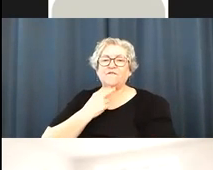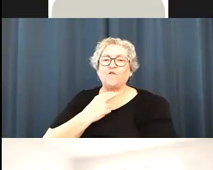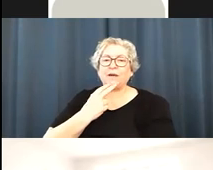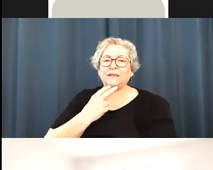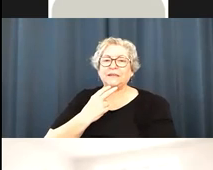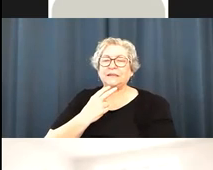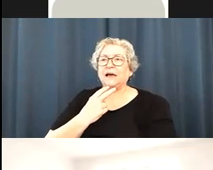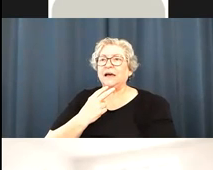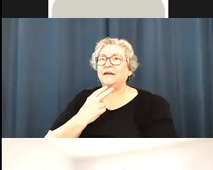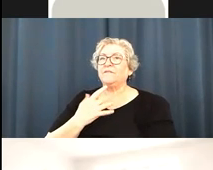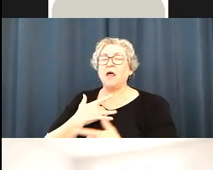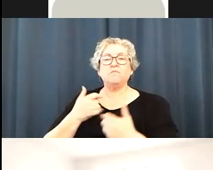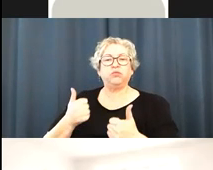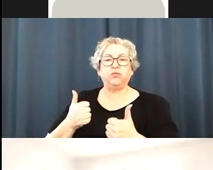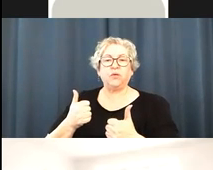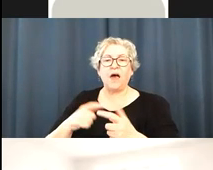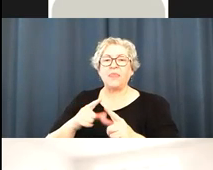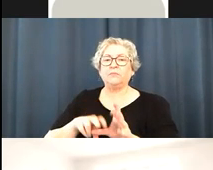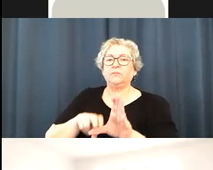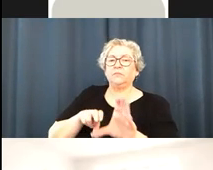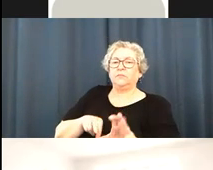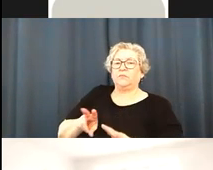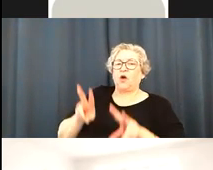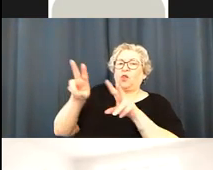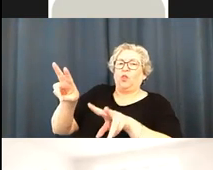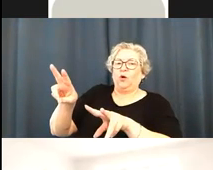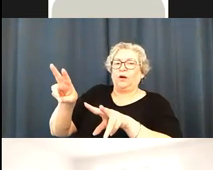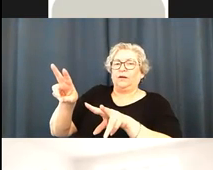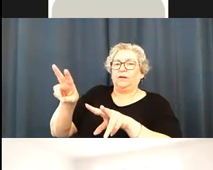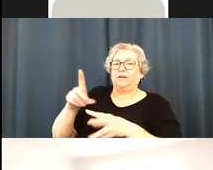step back and look at all that they've done. And so I hope that makes sense.